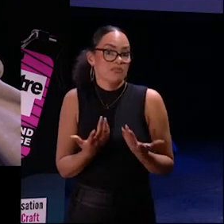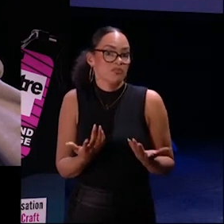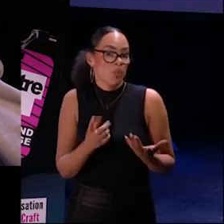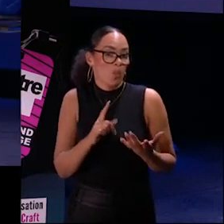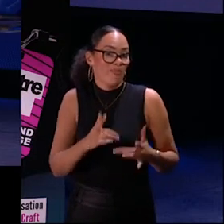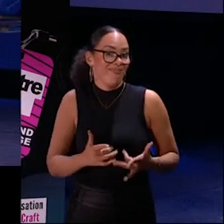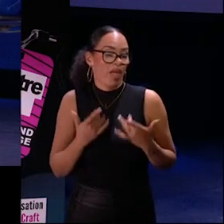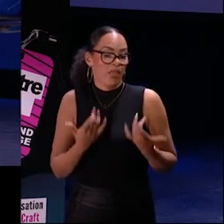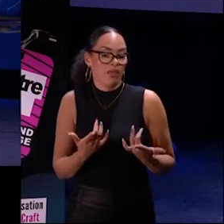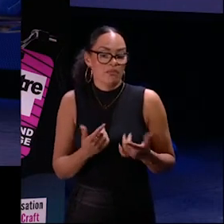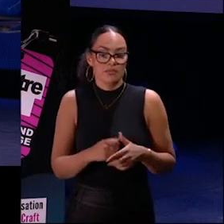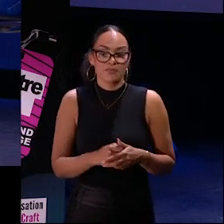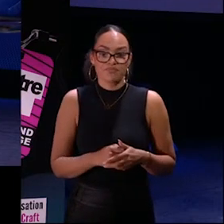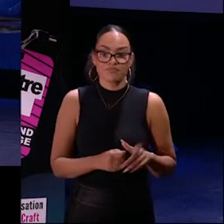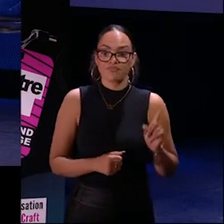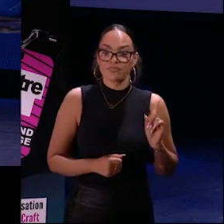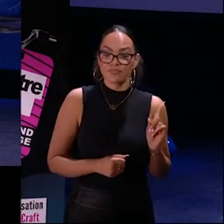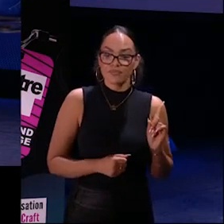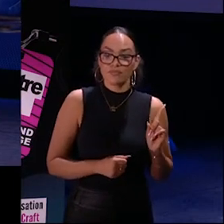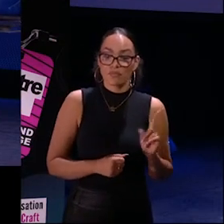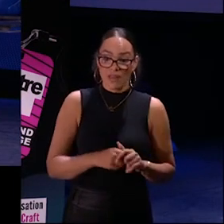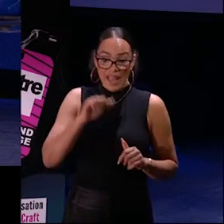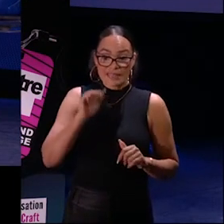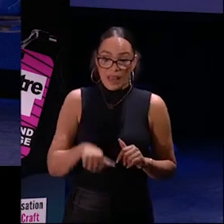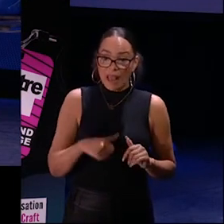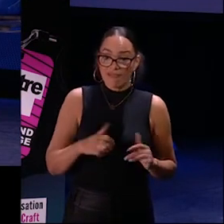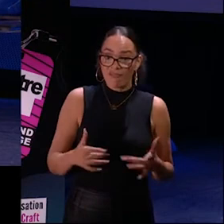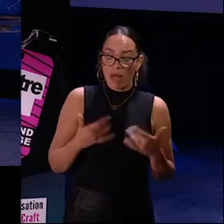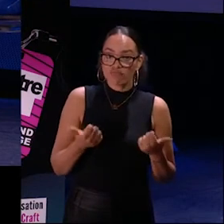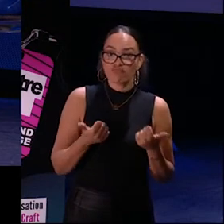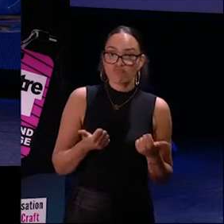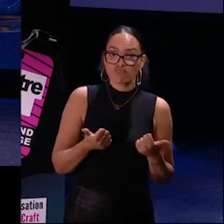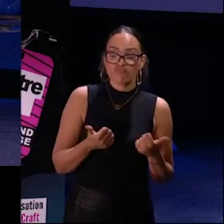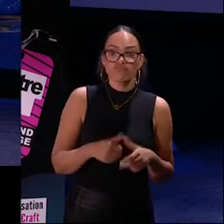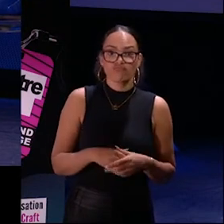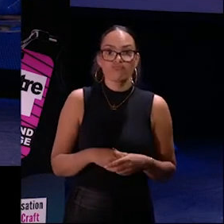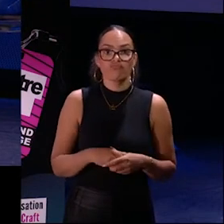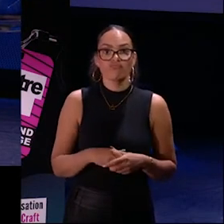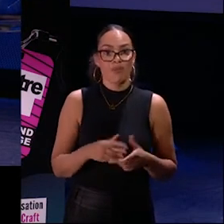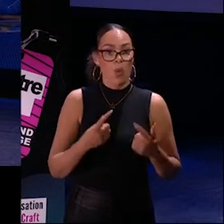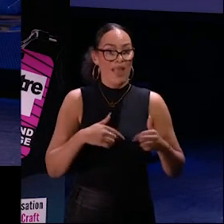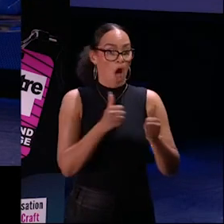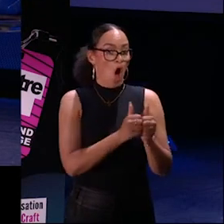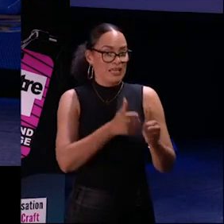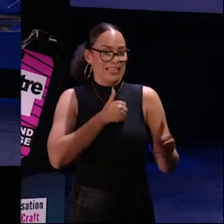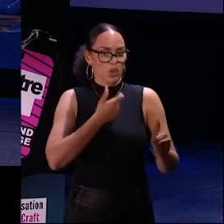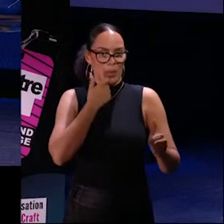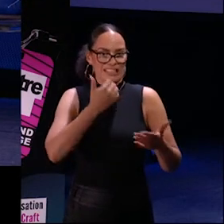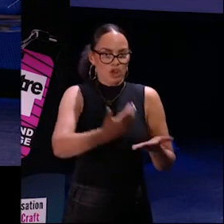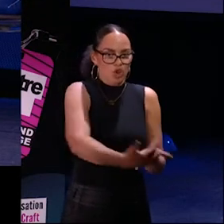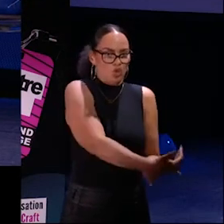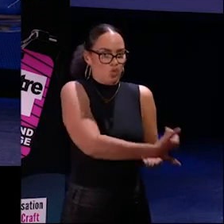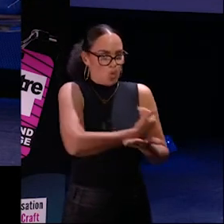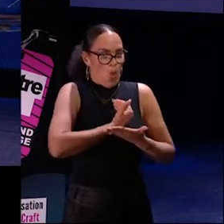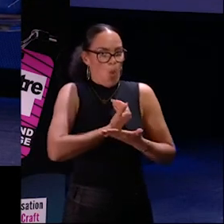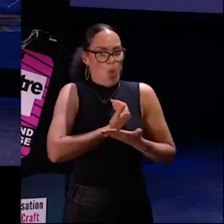Shall I go first? Yes, is the short answer. I think, speaking as an organisation with stores, we make a